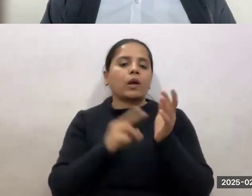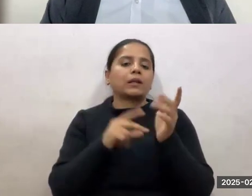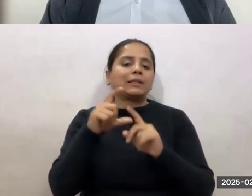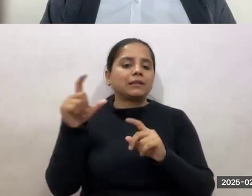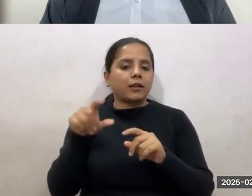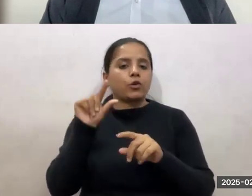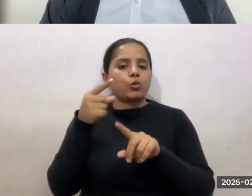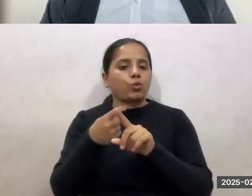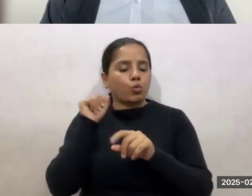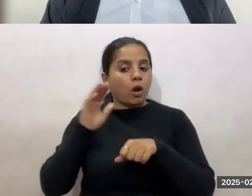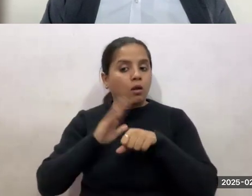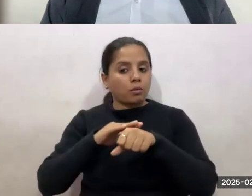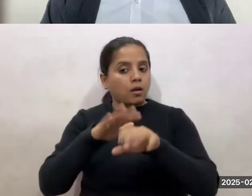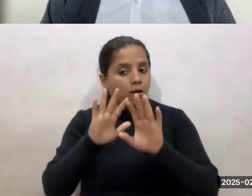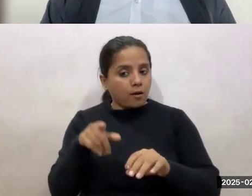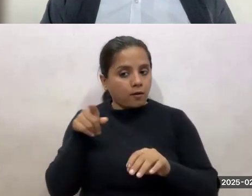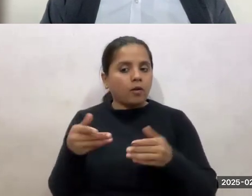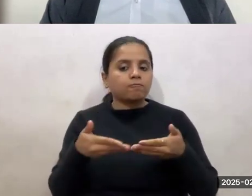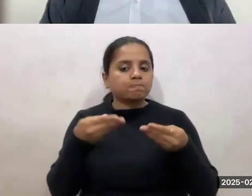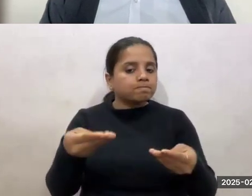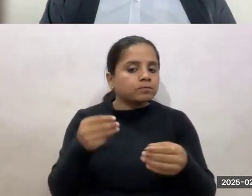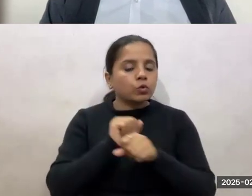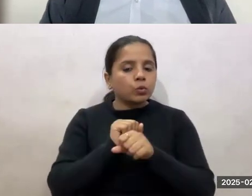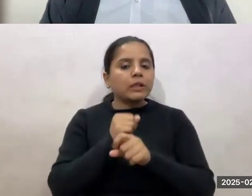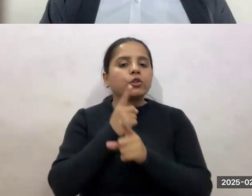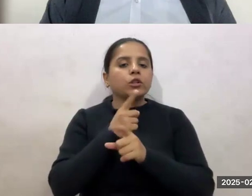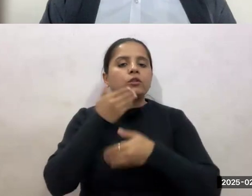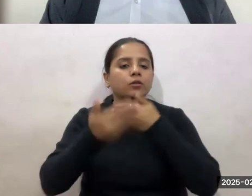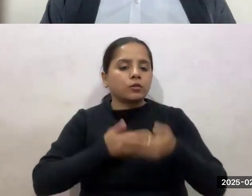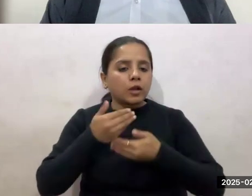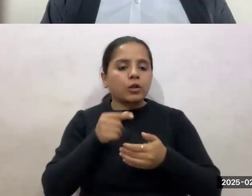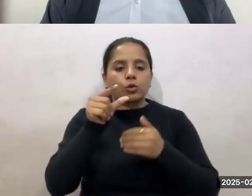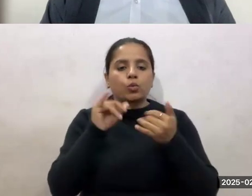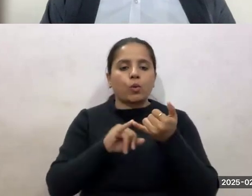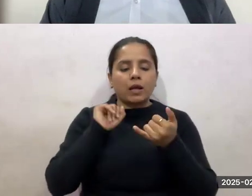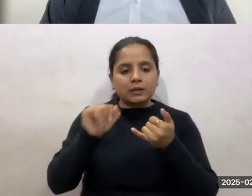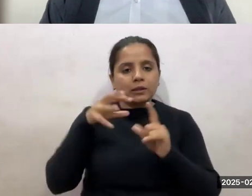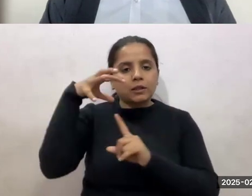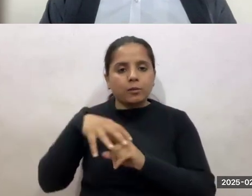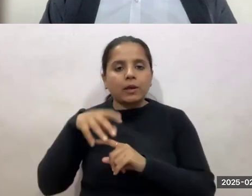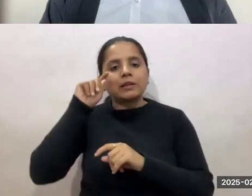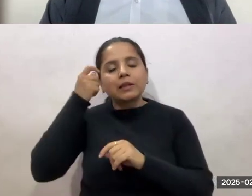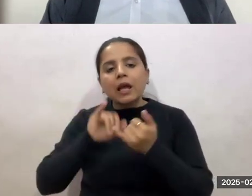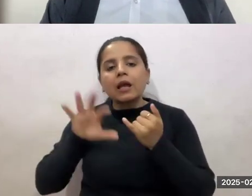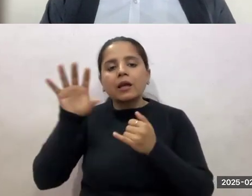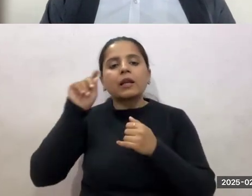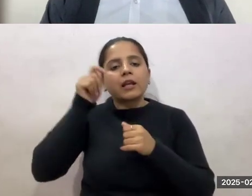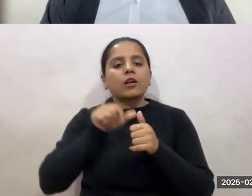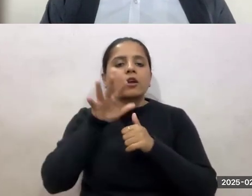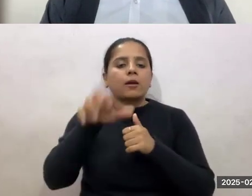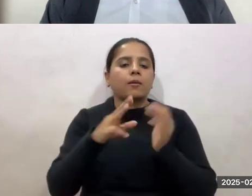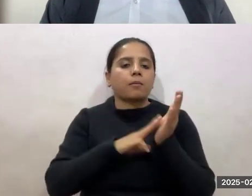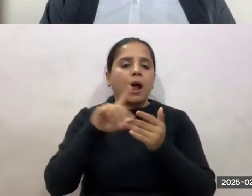Her experience also involves serving as a teacher trainer for the US Department of State's English Access Micro